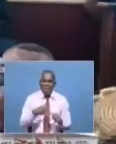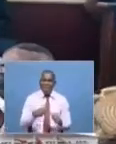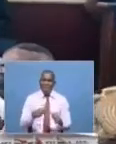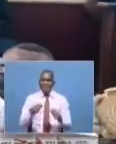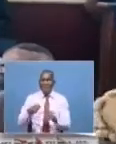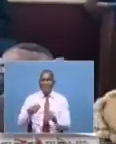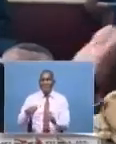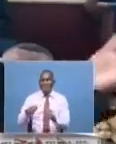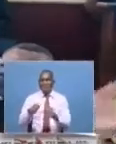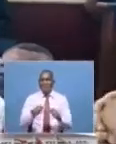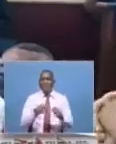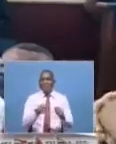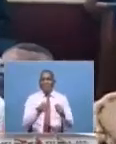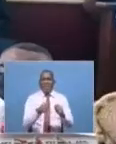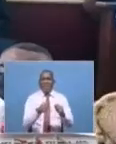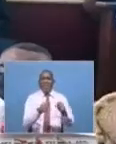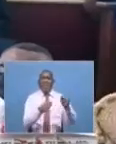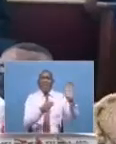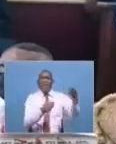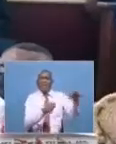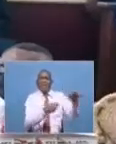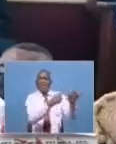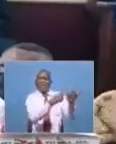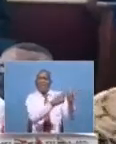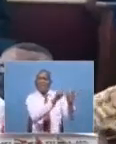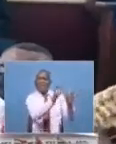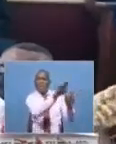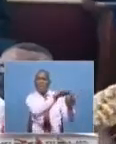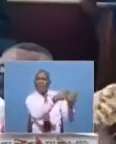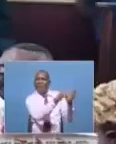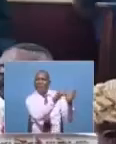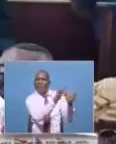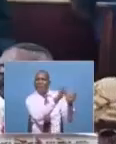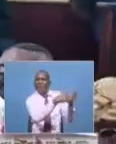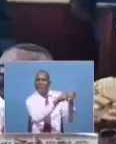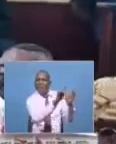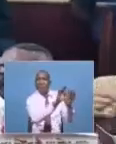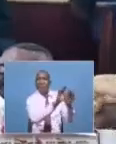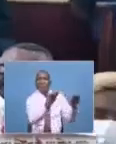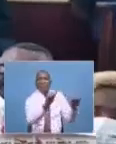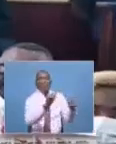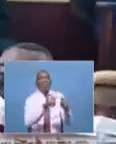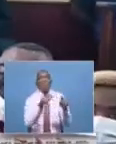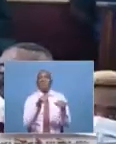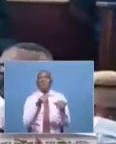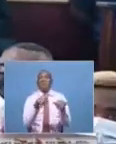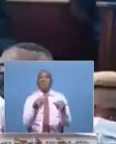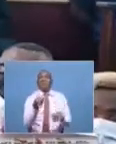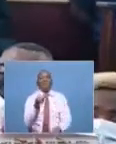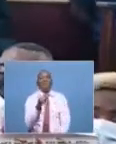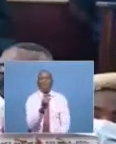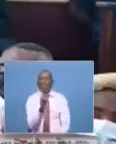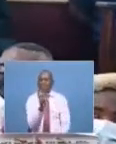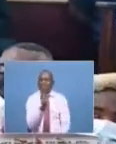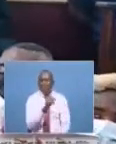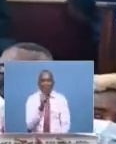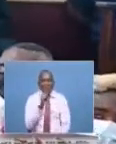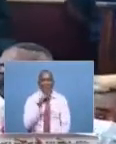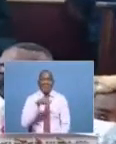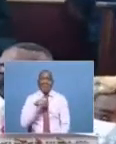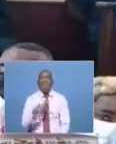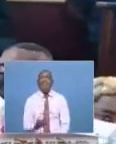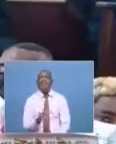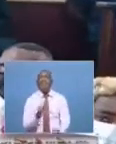to correct that conduct. And those attempts were in the nature, as it turned out,